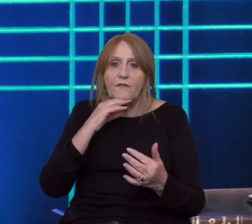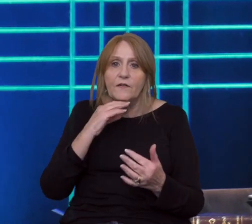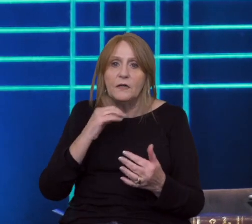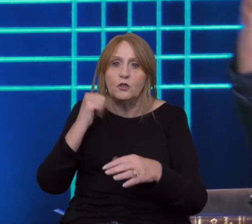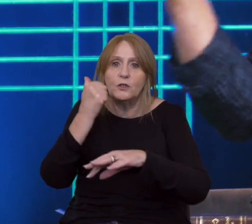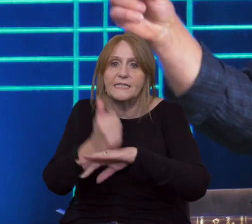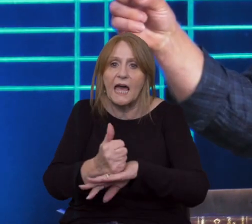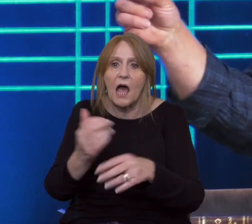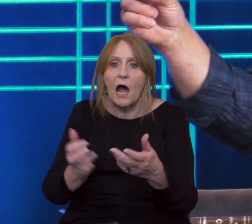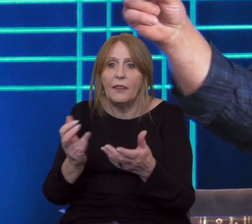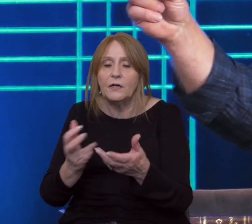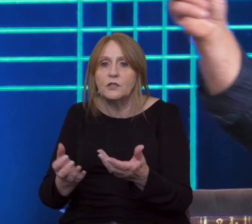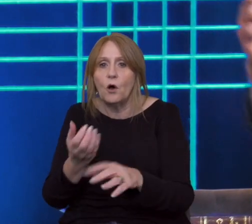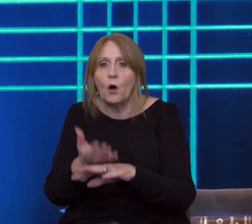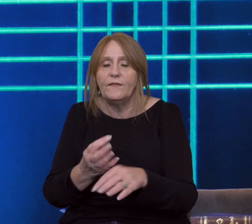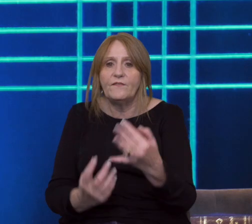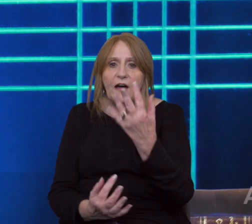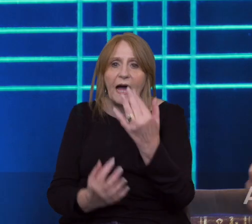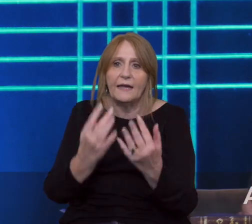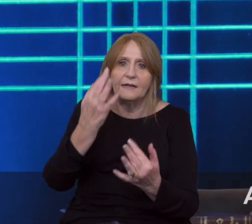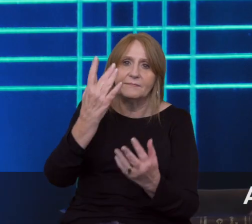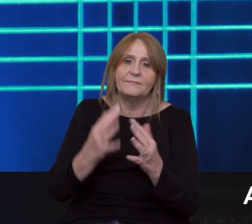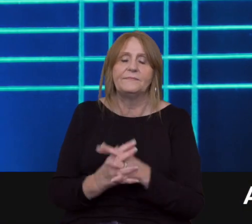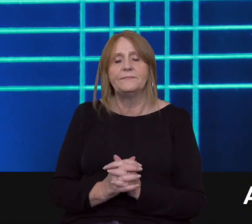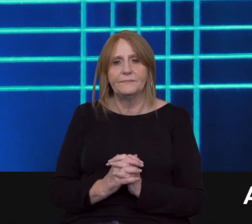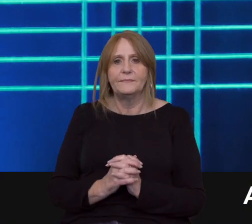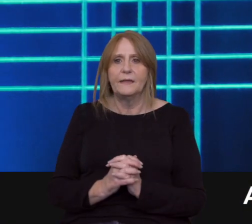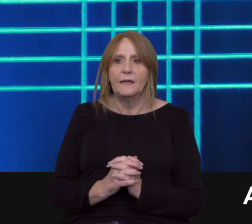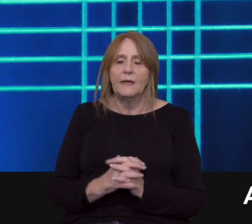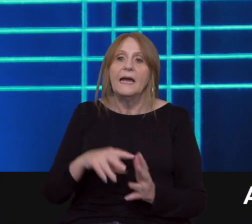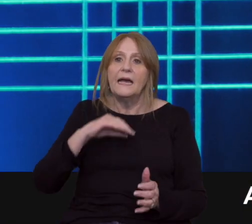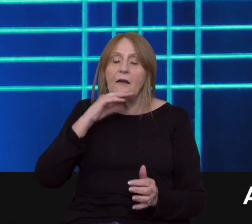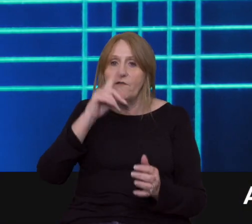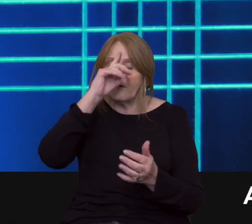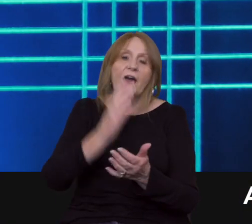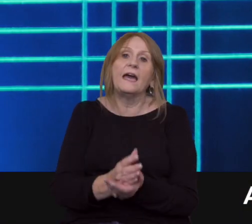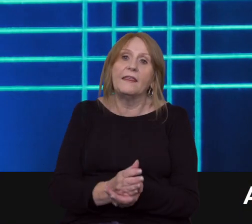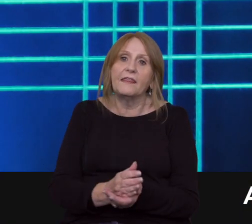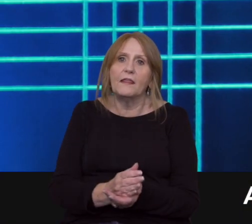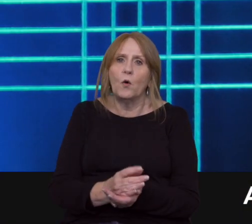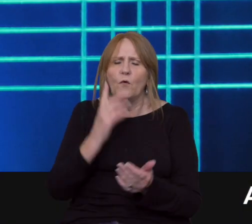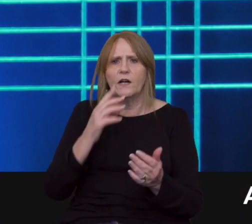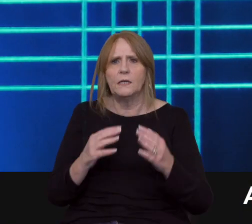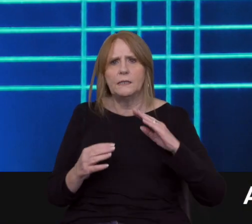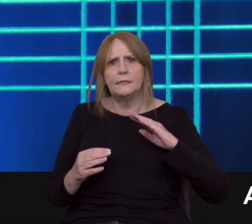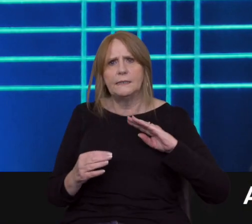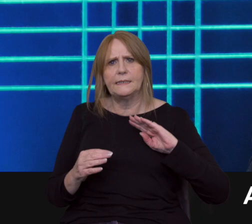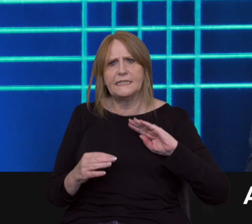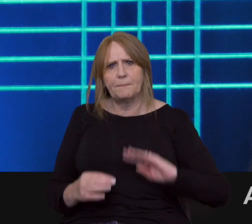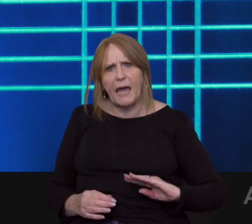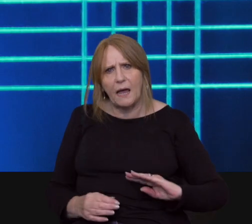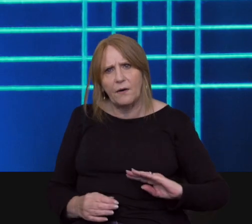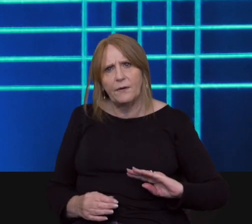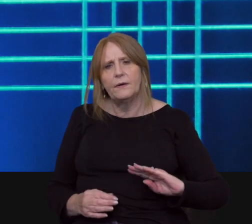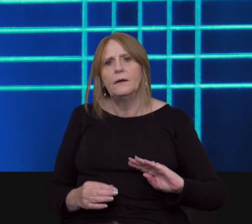life in you that they catch it? That's what kindling is. Enough faith over the despair.